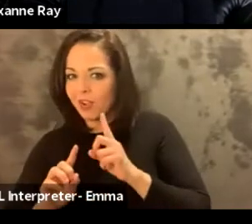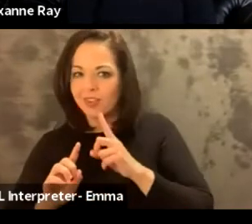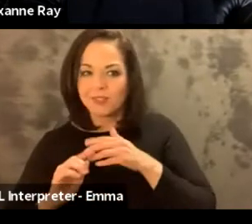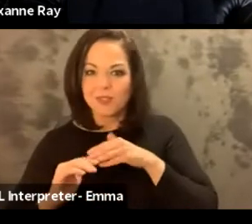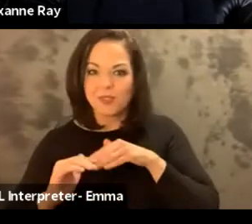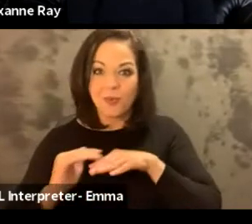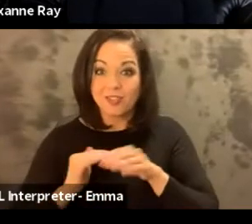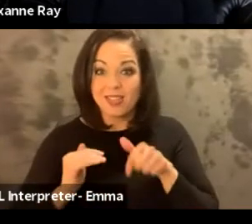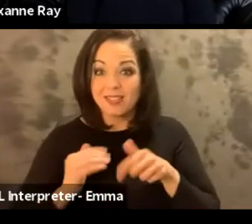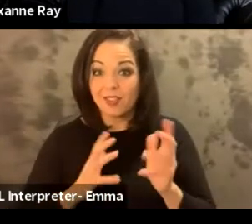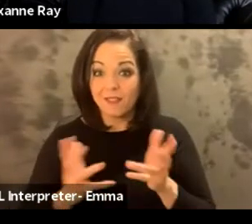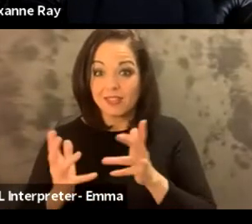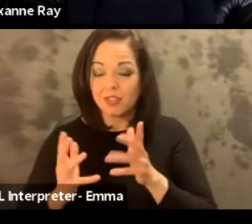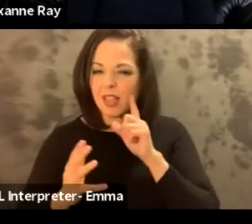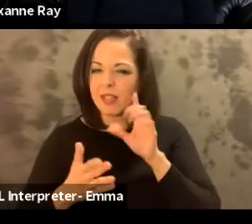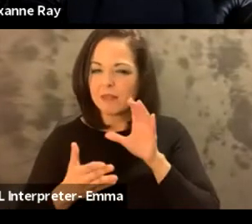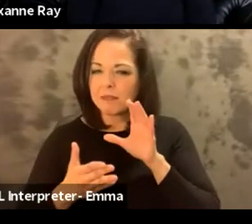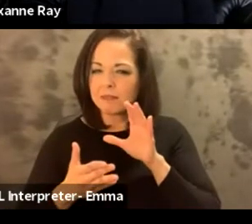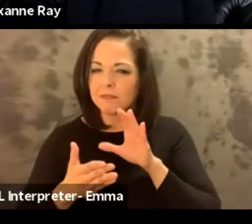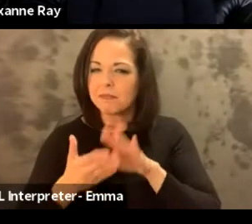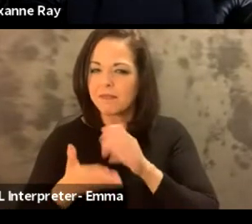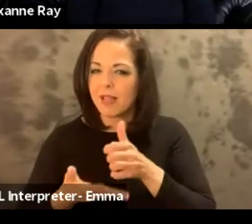that'd be really helpful.